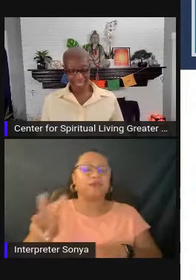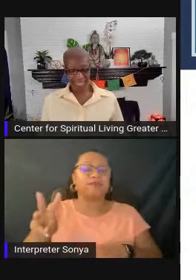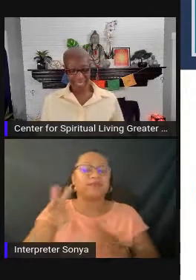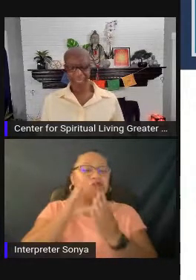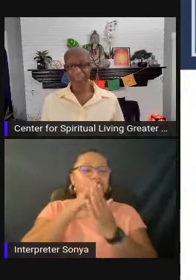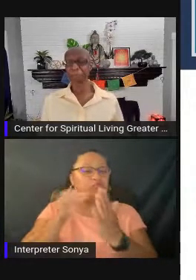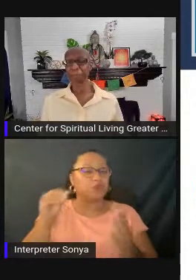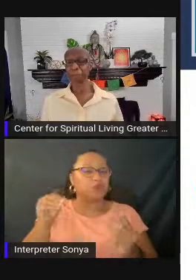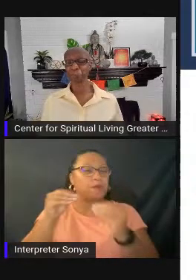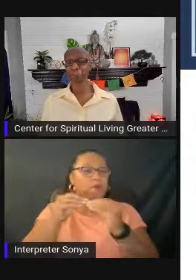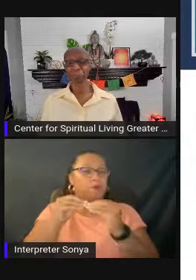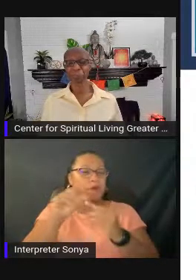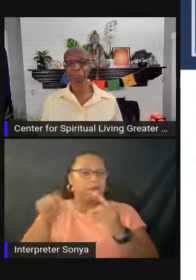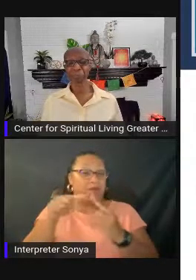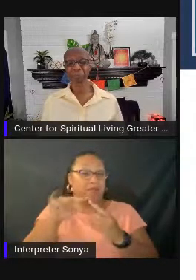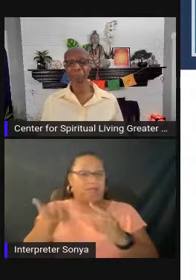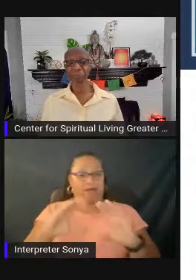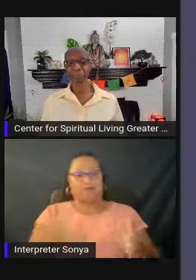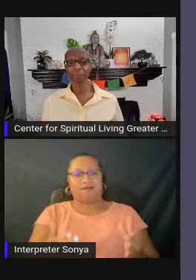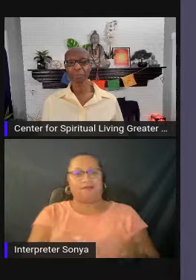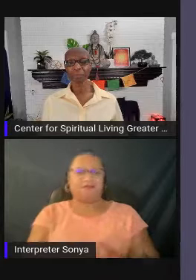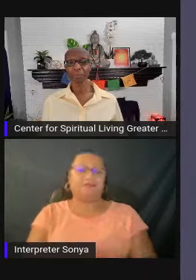class.